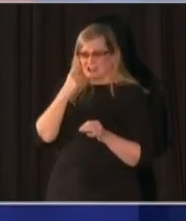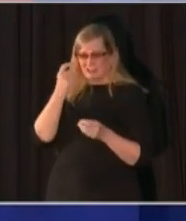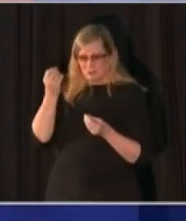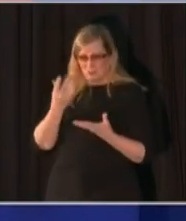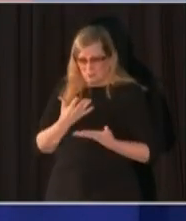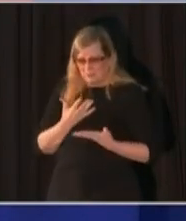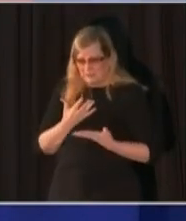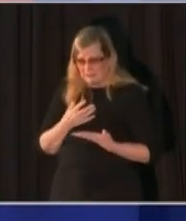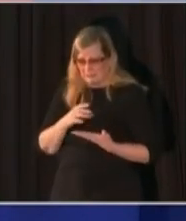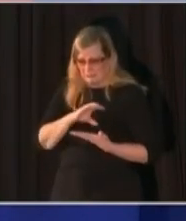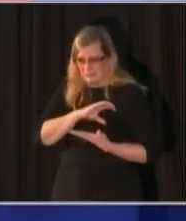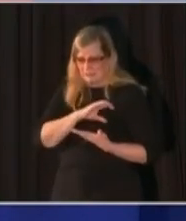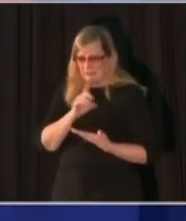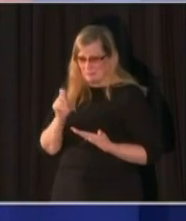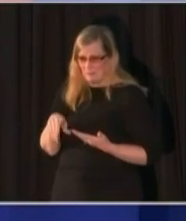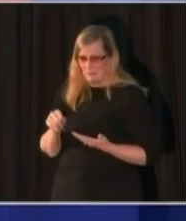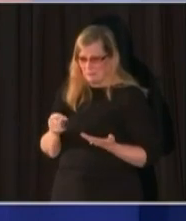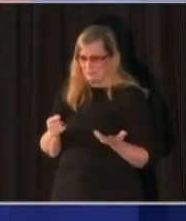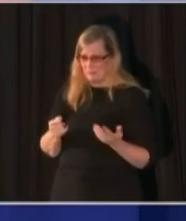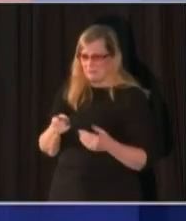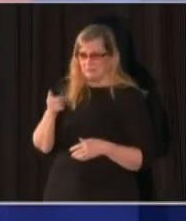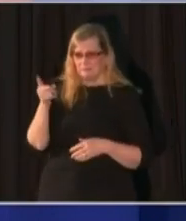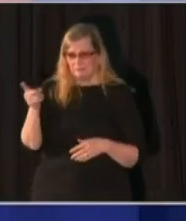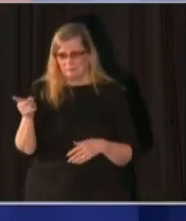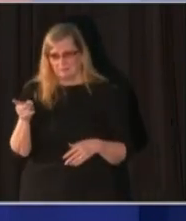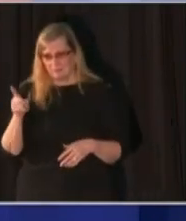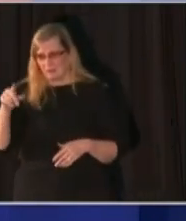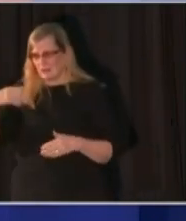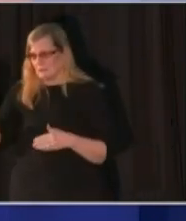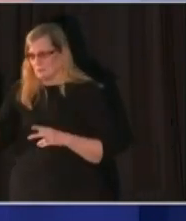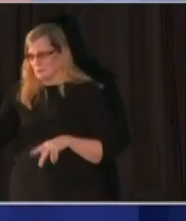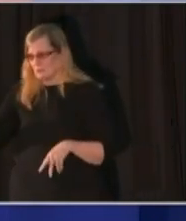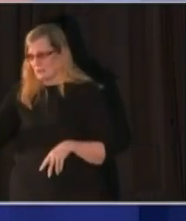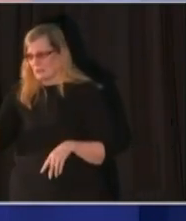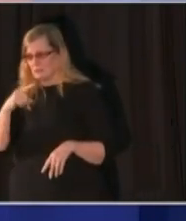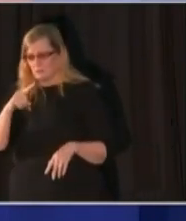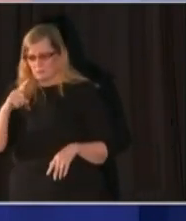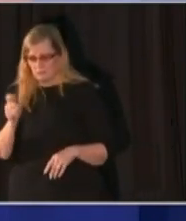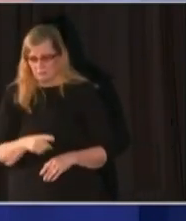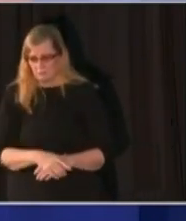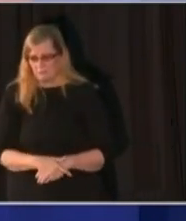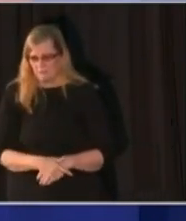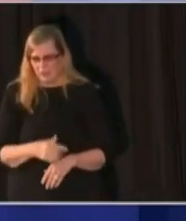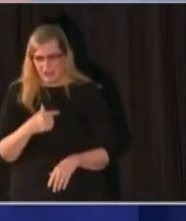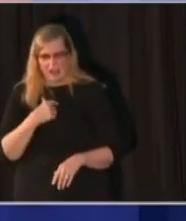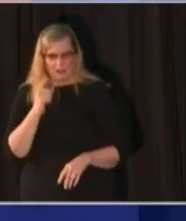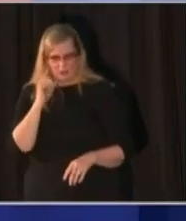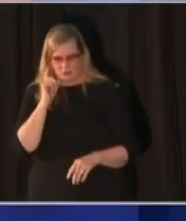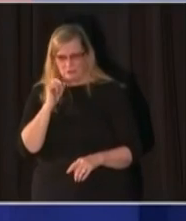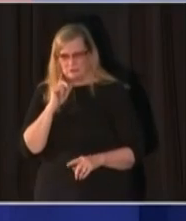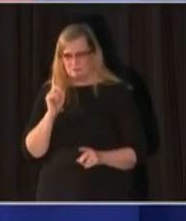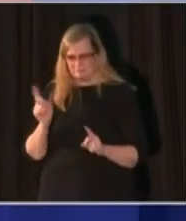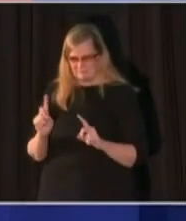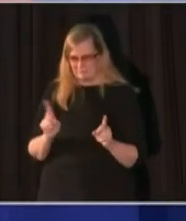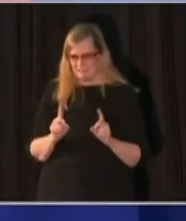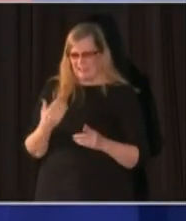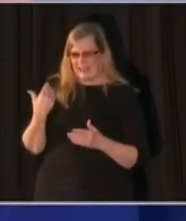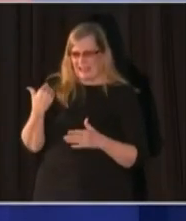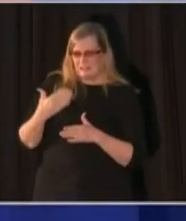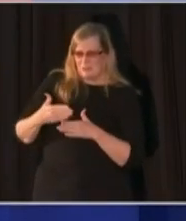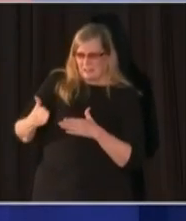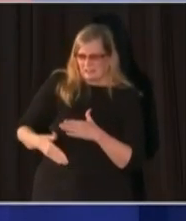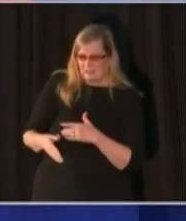Yes. Yes, ma'am. This was all precipitated, I think, by the situation at the fish market last weekend. What's the